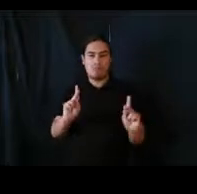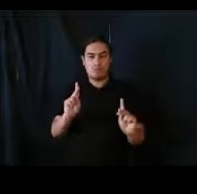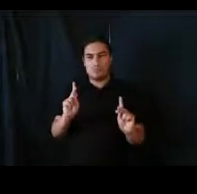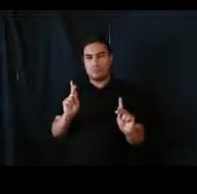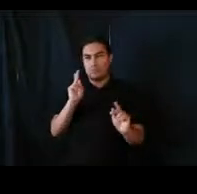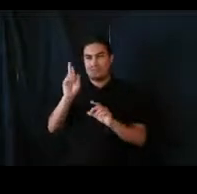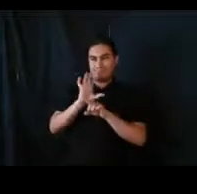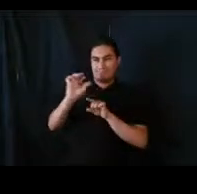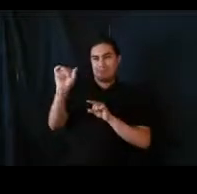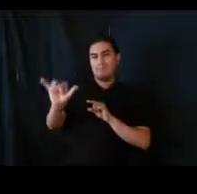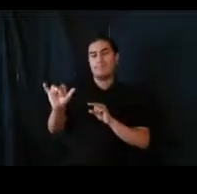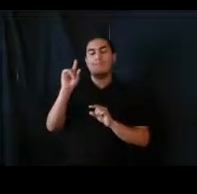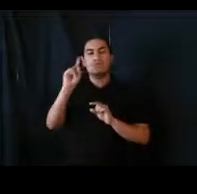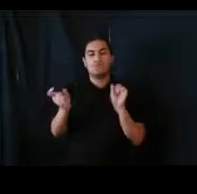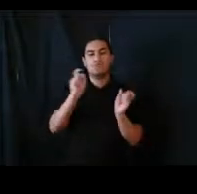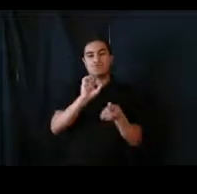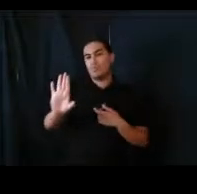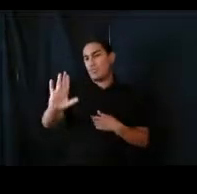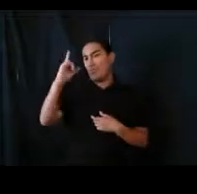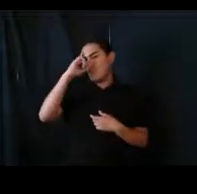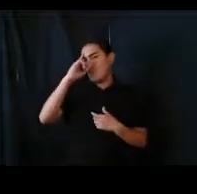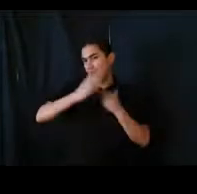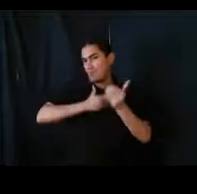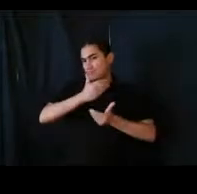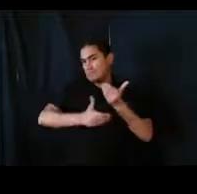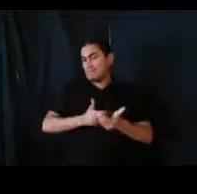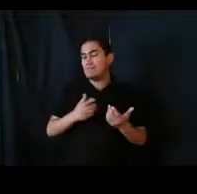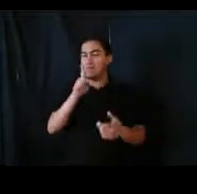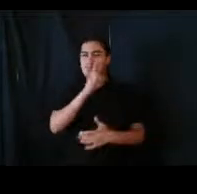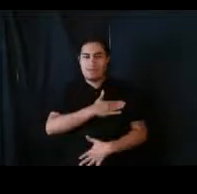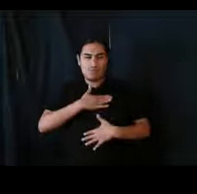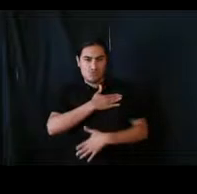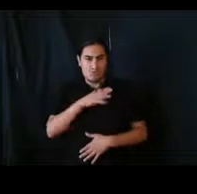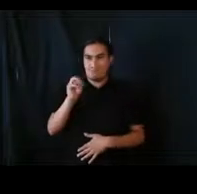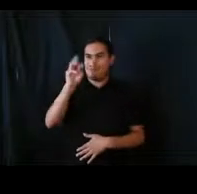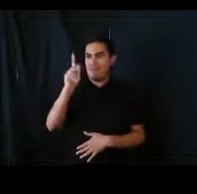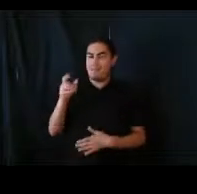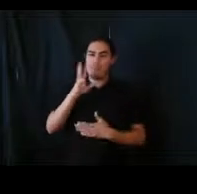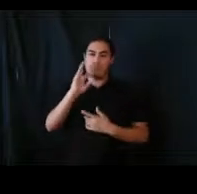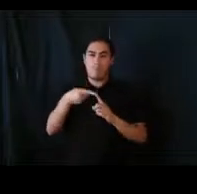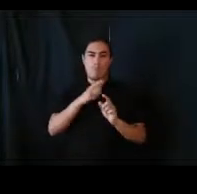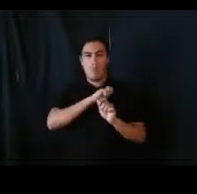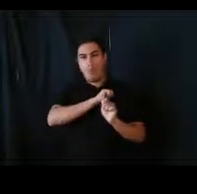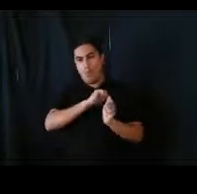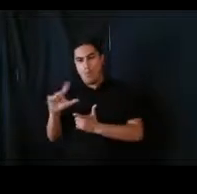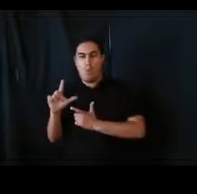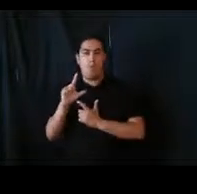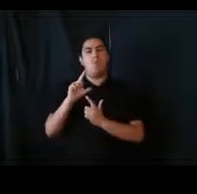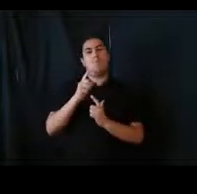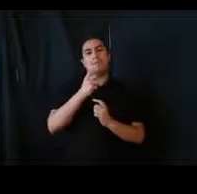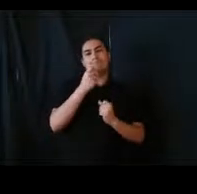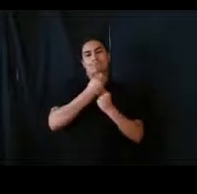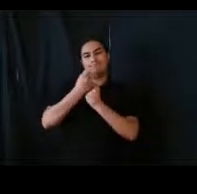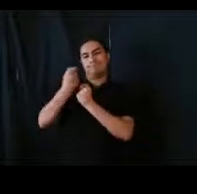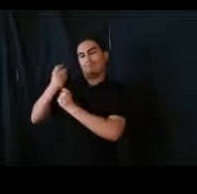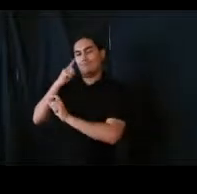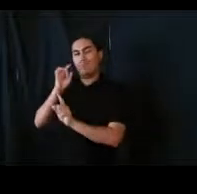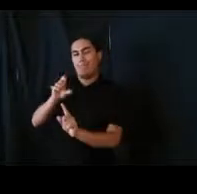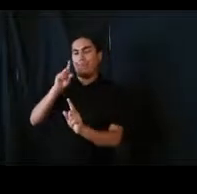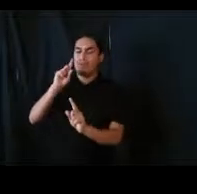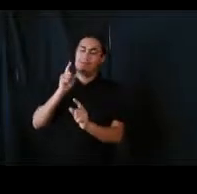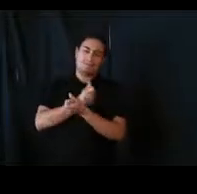have to start changing your thought process um and i appreciate mike talking about all the pillars because it covers everything in the safe systems approach so i think those